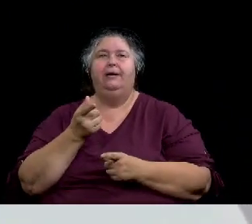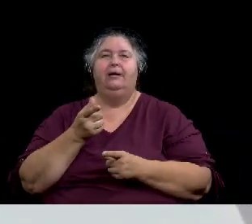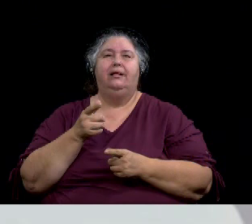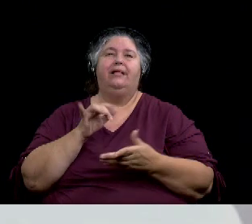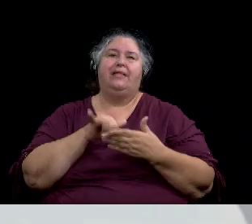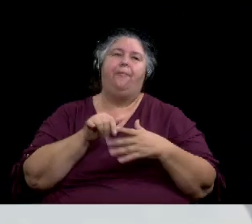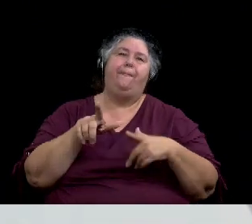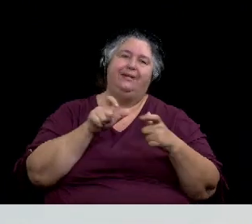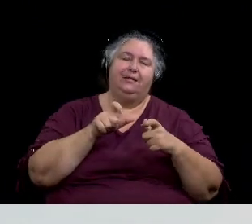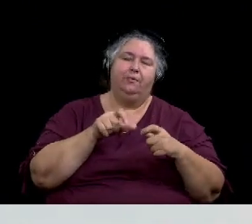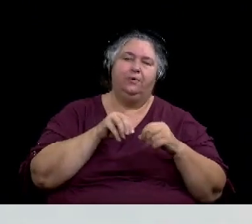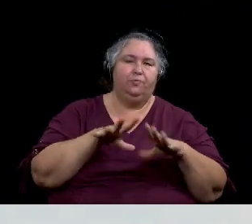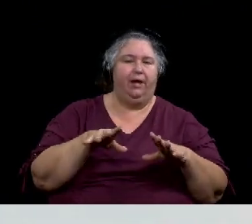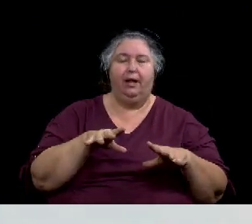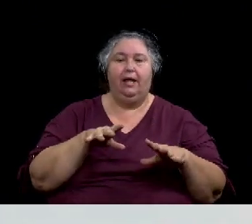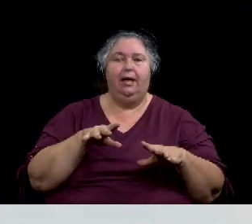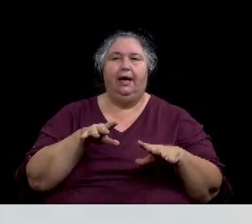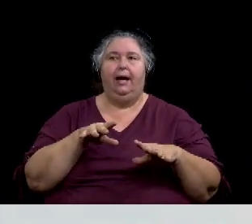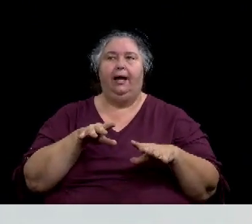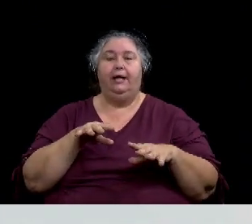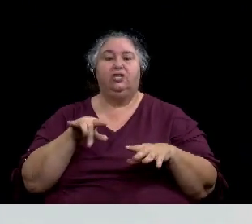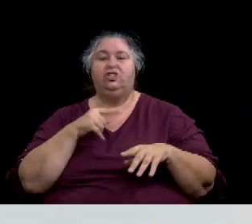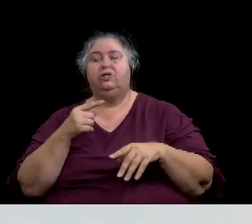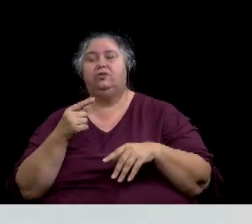where we just can't seem to